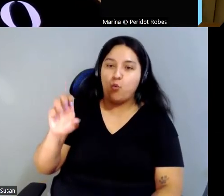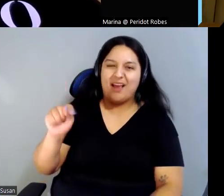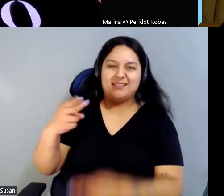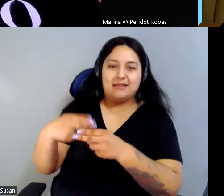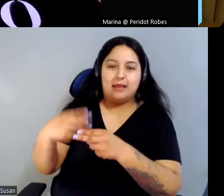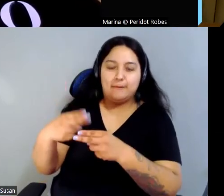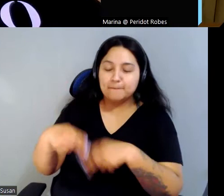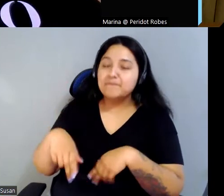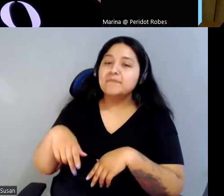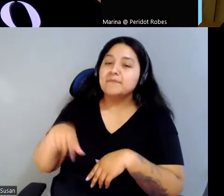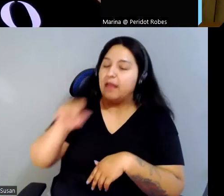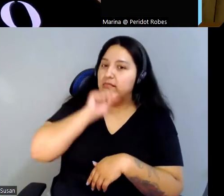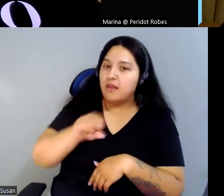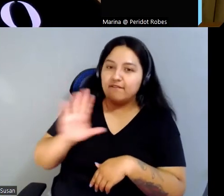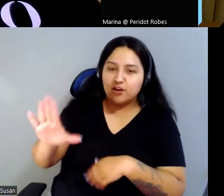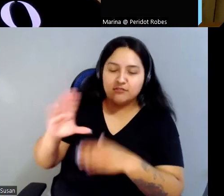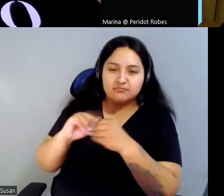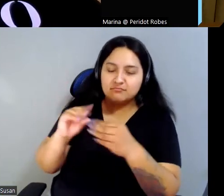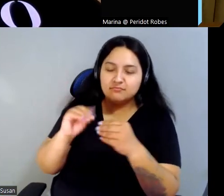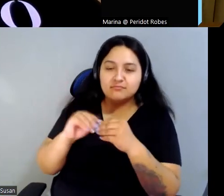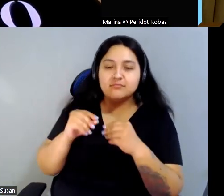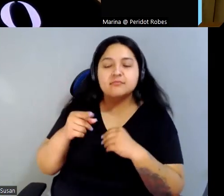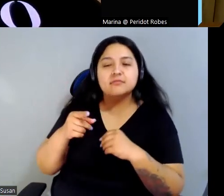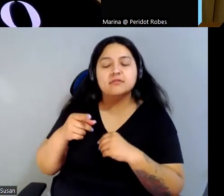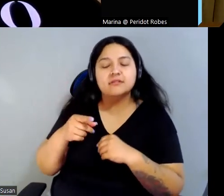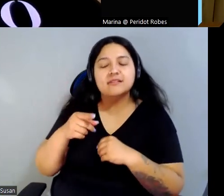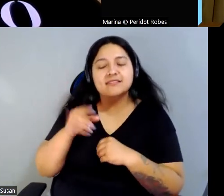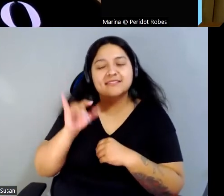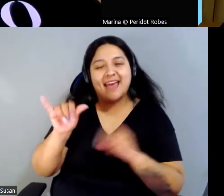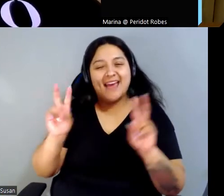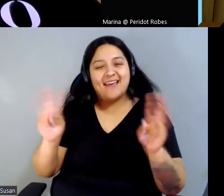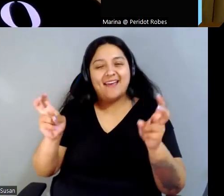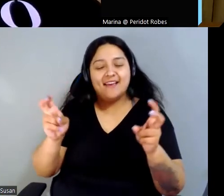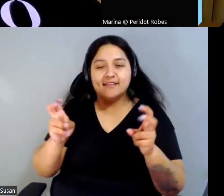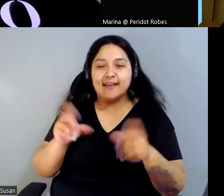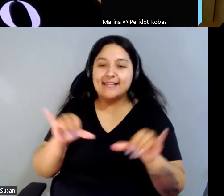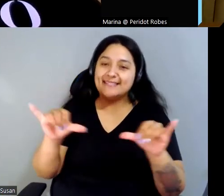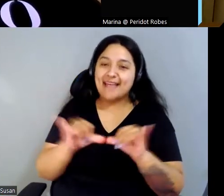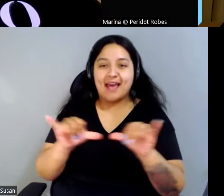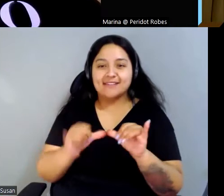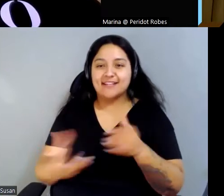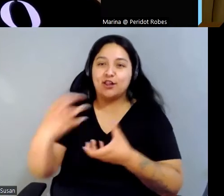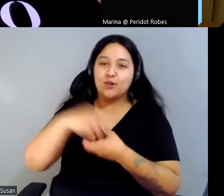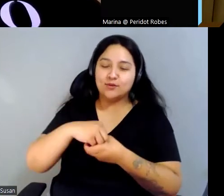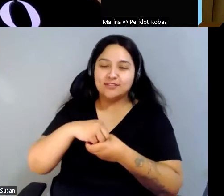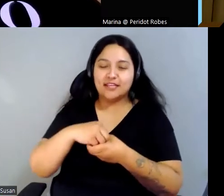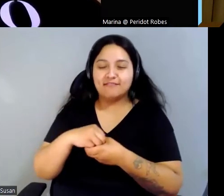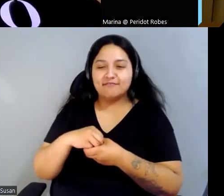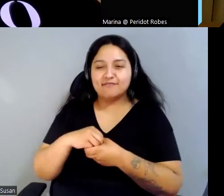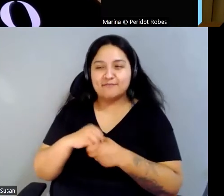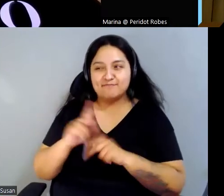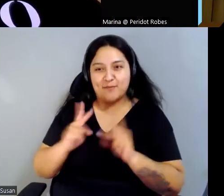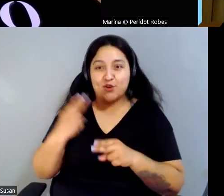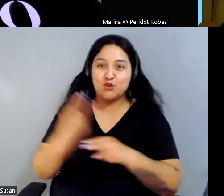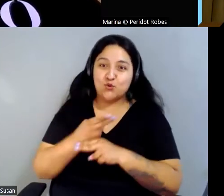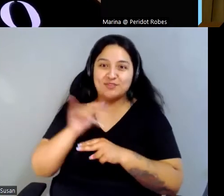I think that size inclusive is a buzzword, that people use to Yes. try to seem more woke or more inclusive, and they don't